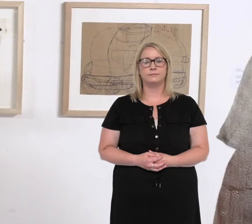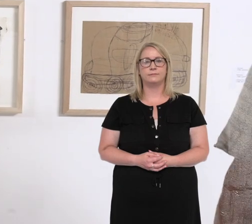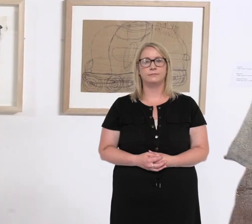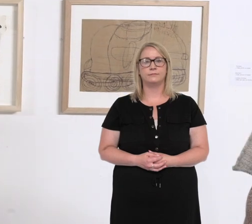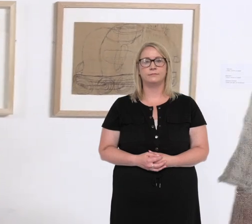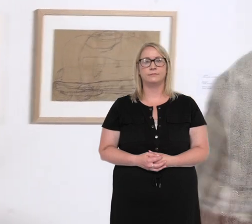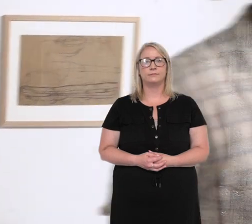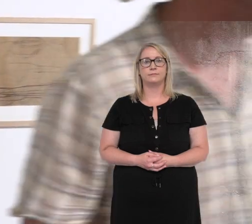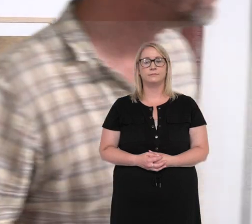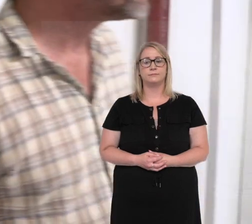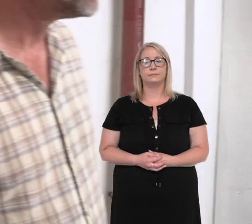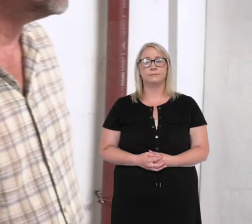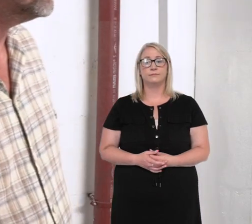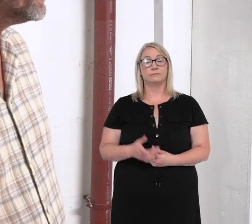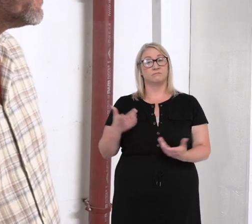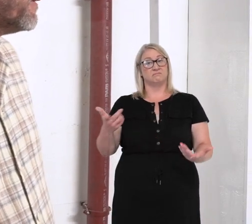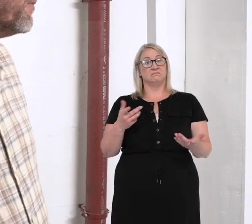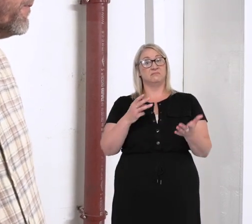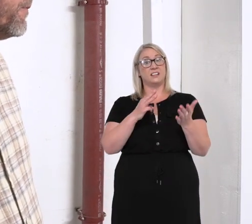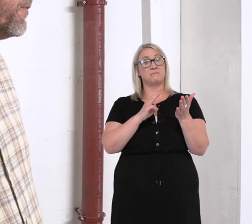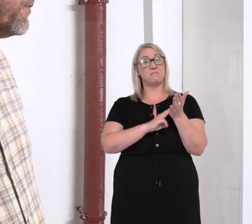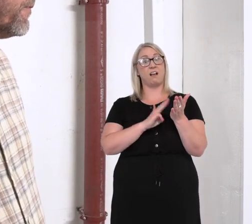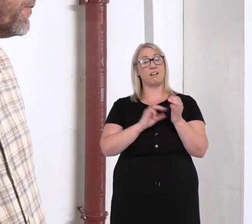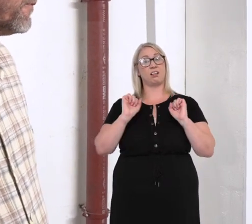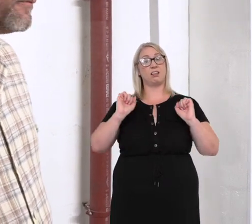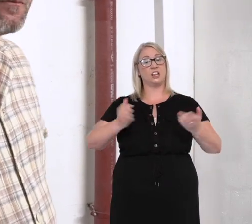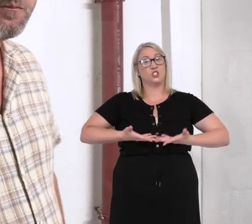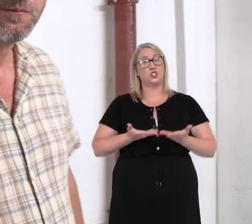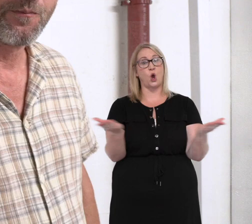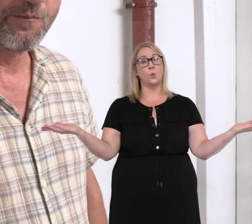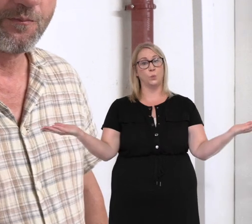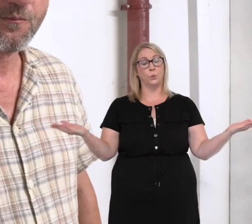Yeah, so that's Michael's show, and